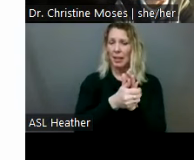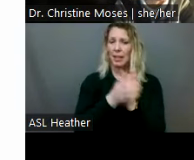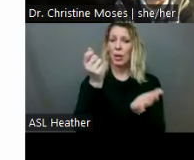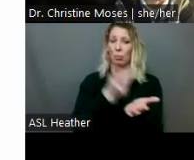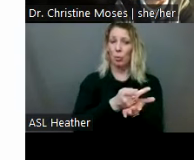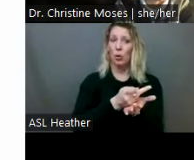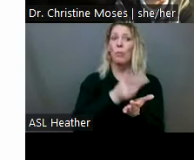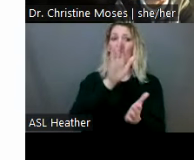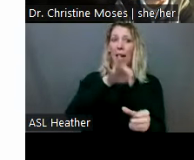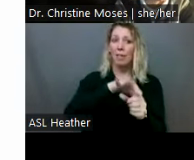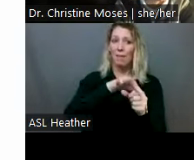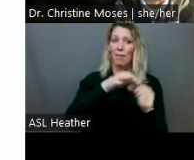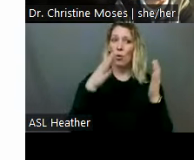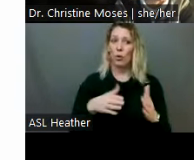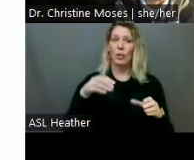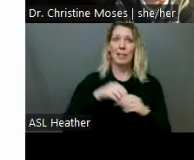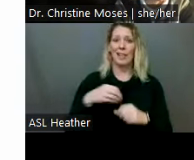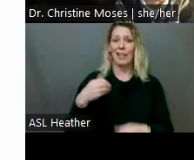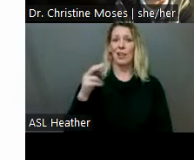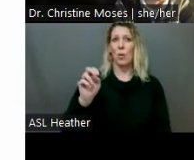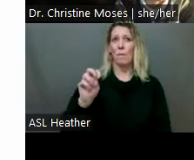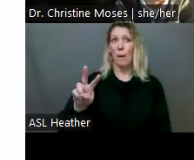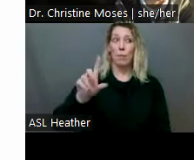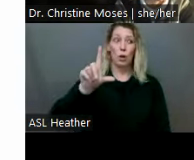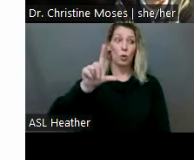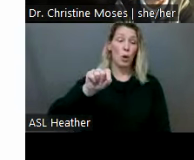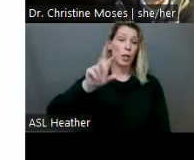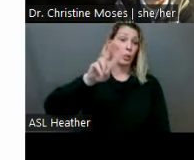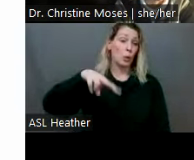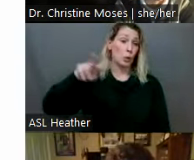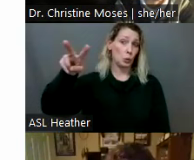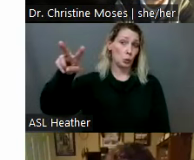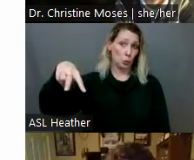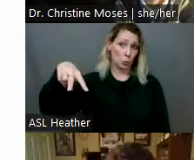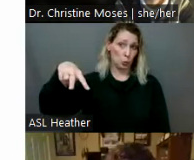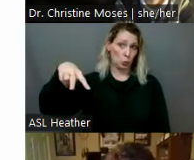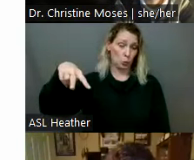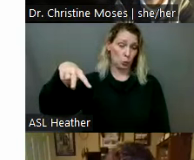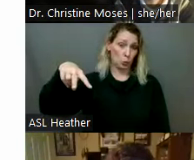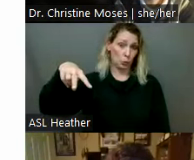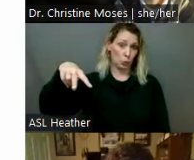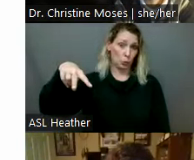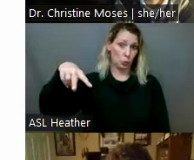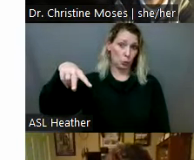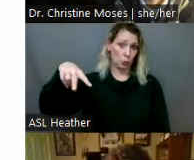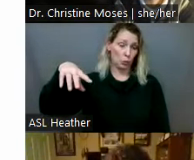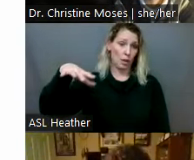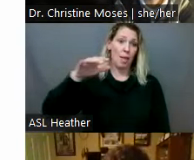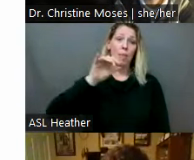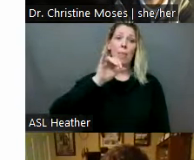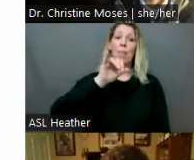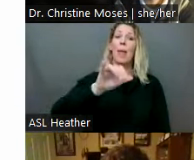the voters in November 2022, the positions will not be